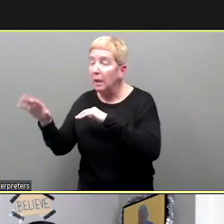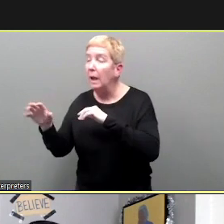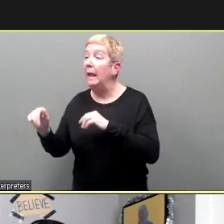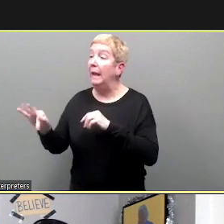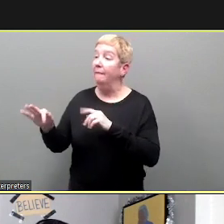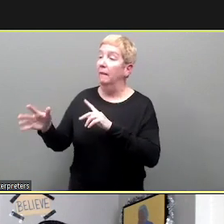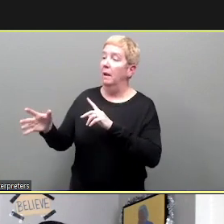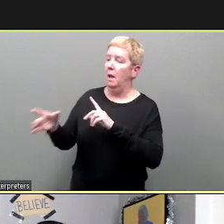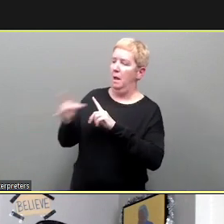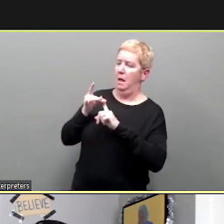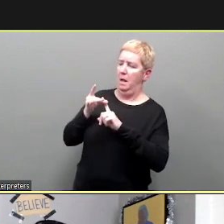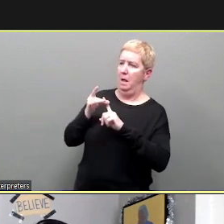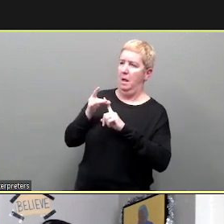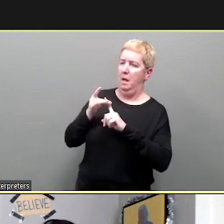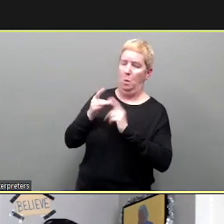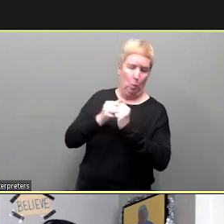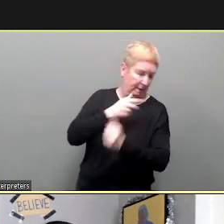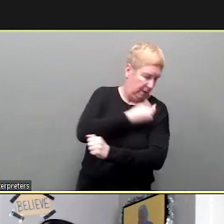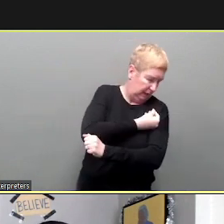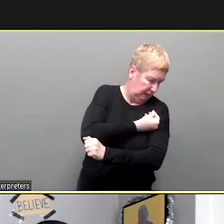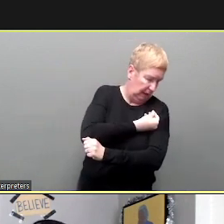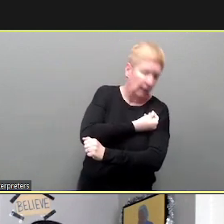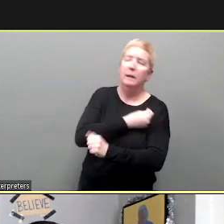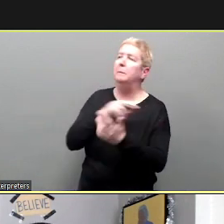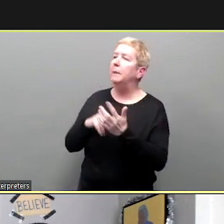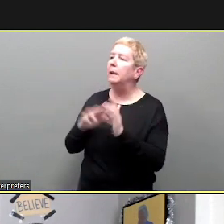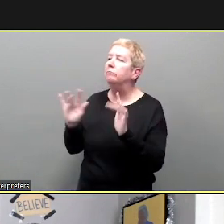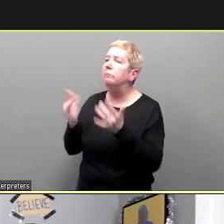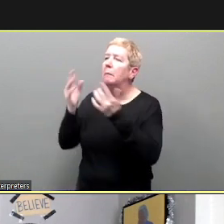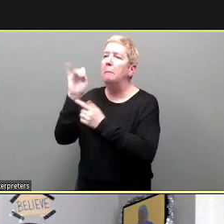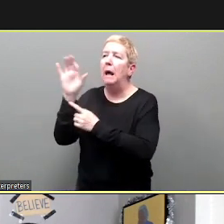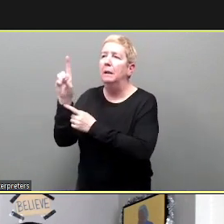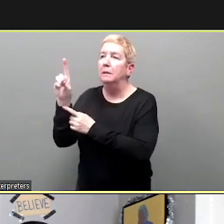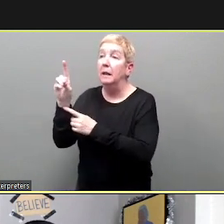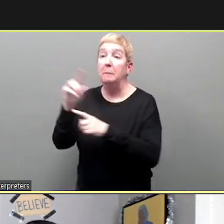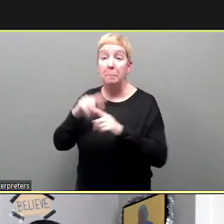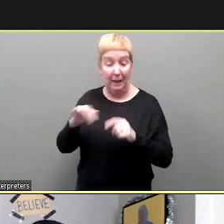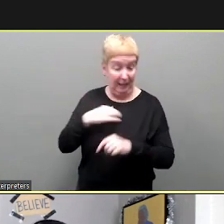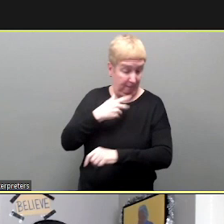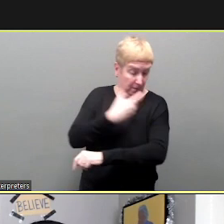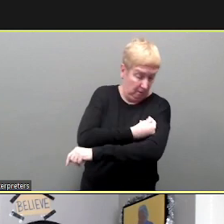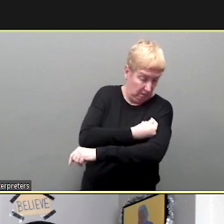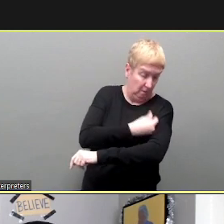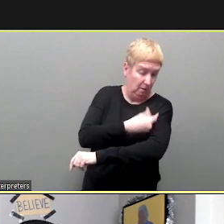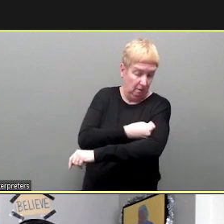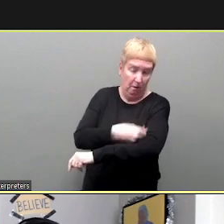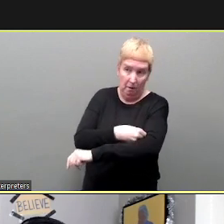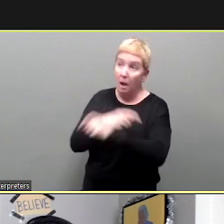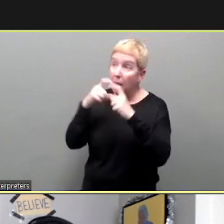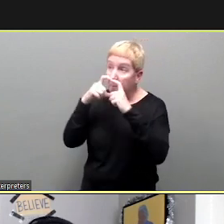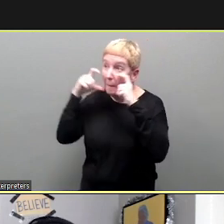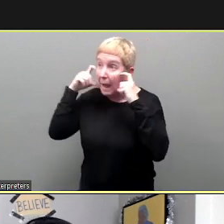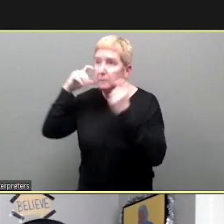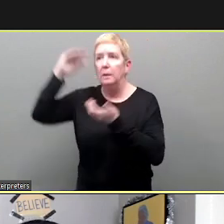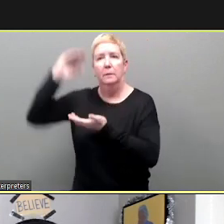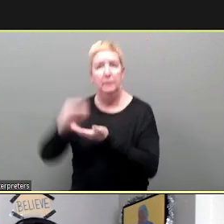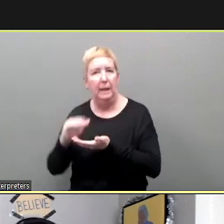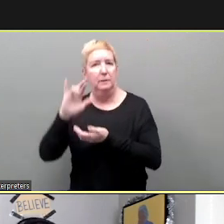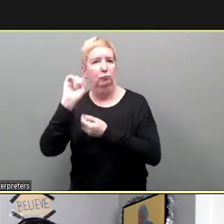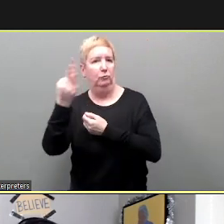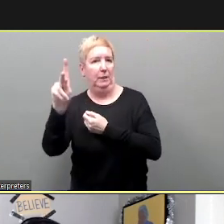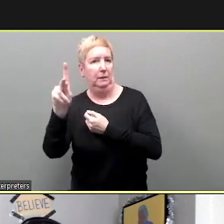mask on and use it properly, you have a less chance of getting COVID. So I just wanted to go through different kinds of